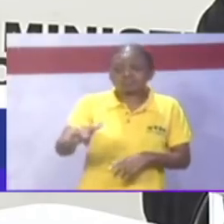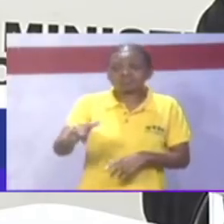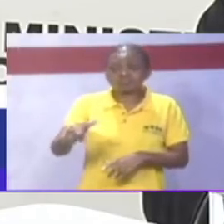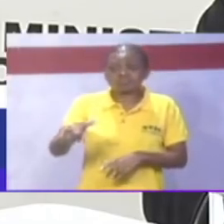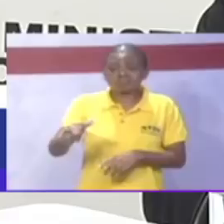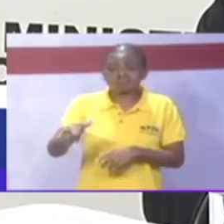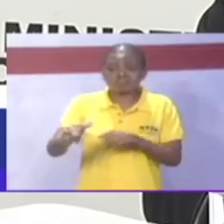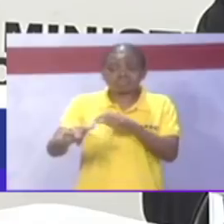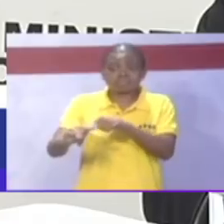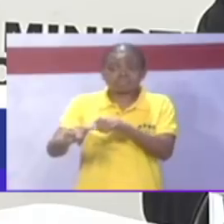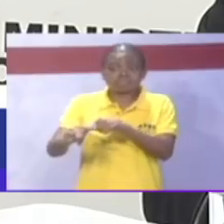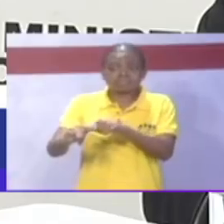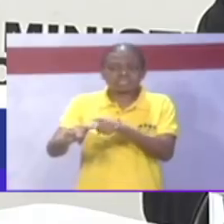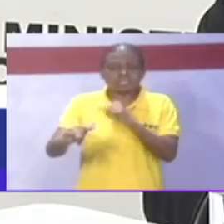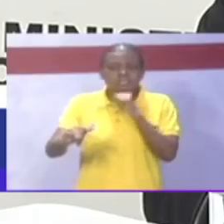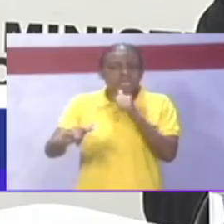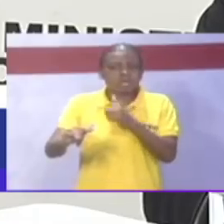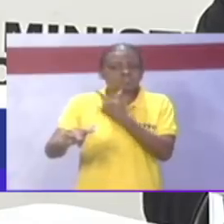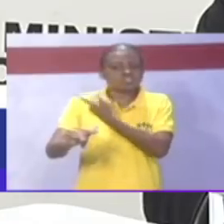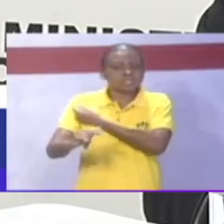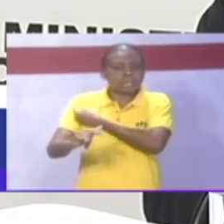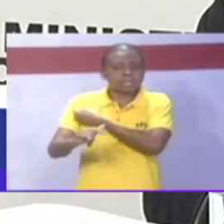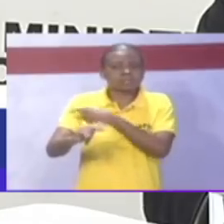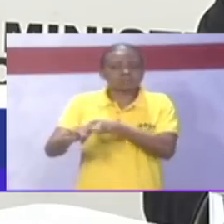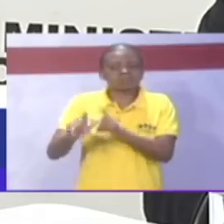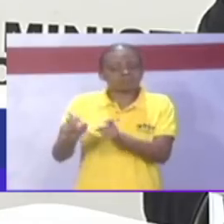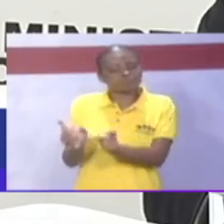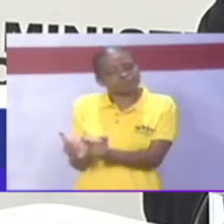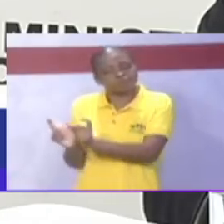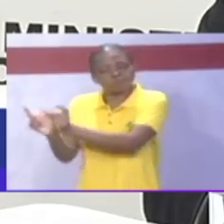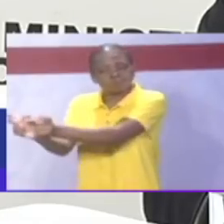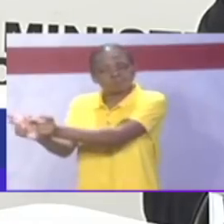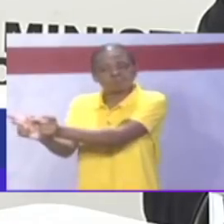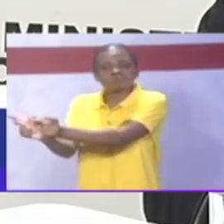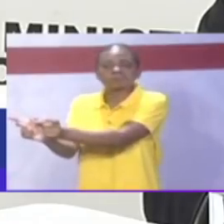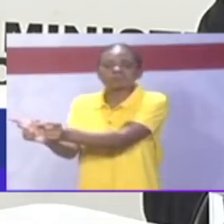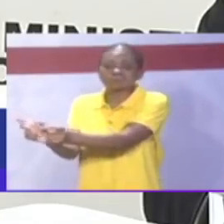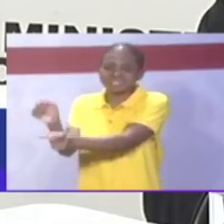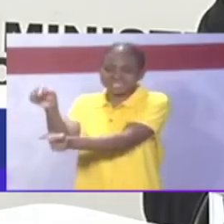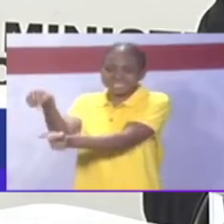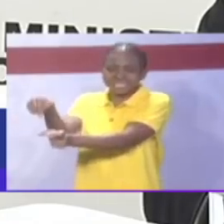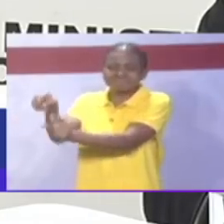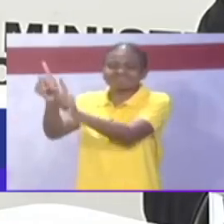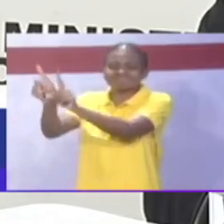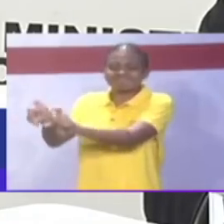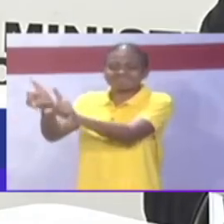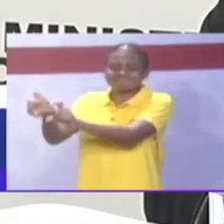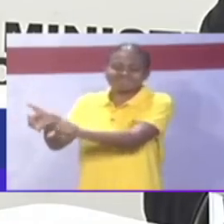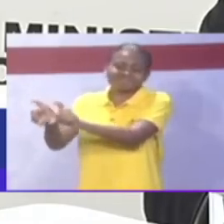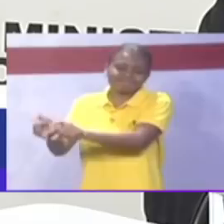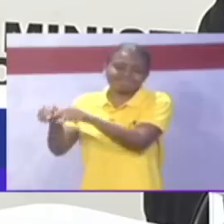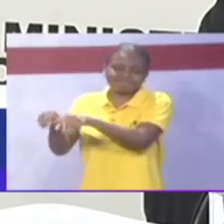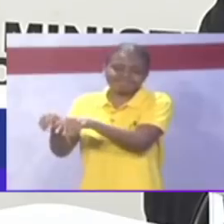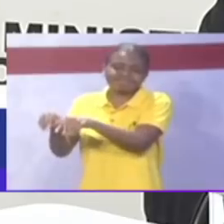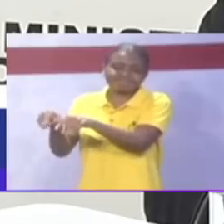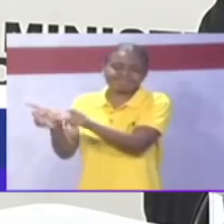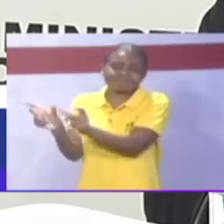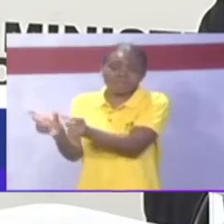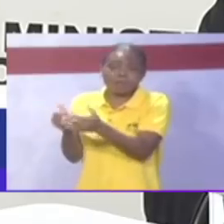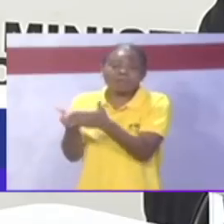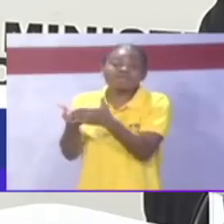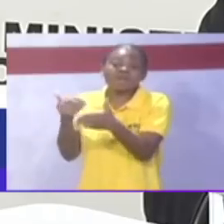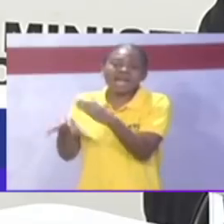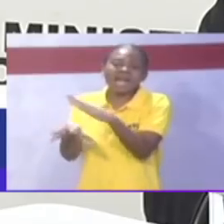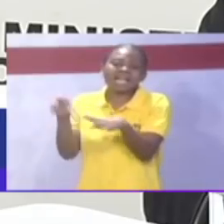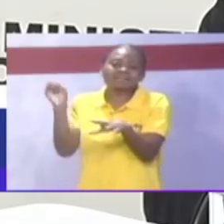are released from quarantine. And we've had a number of the cases identified in that group. And we've begun